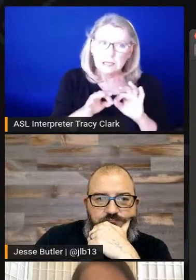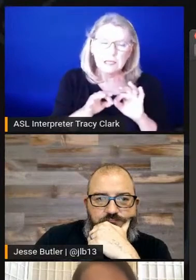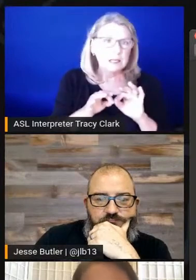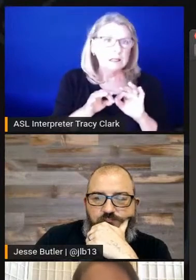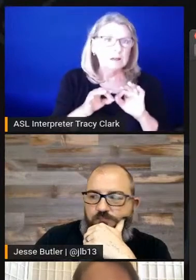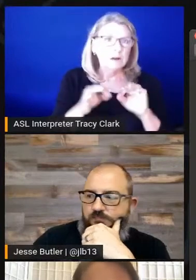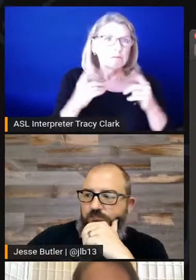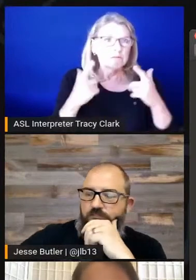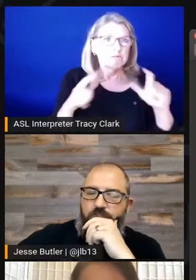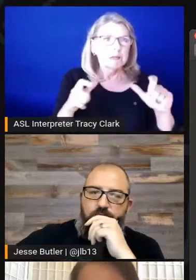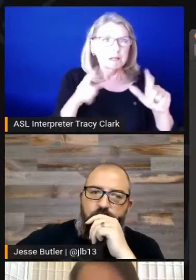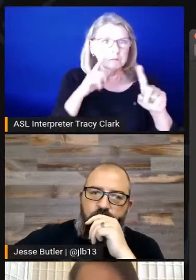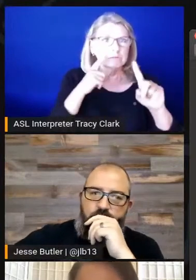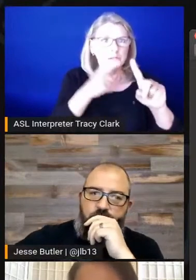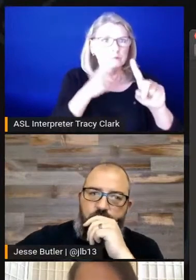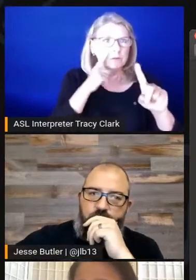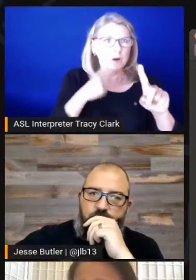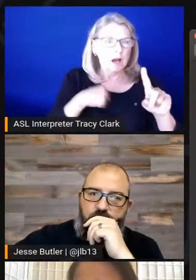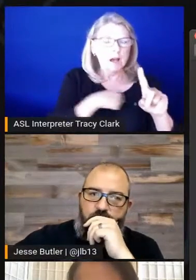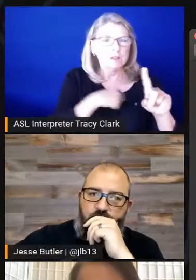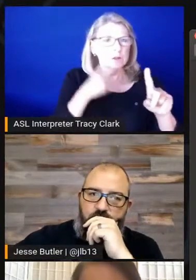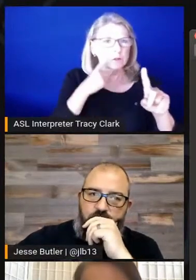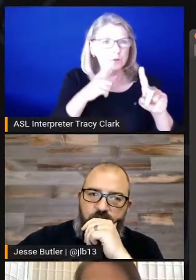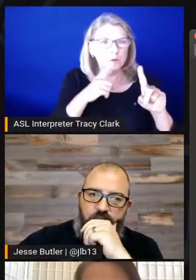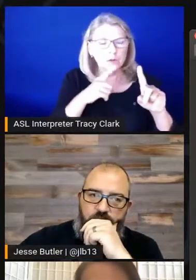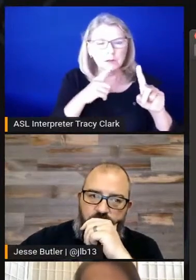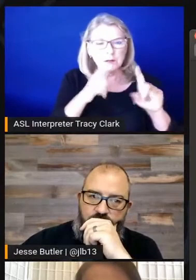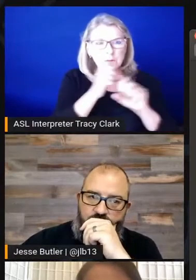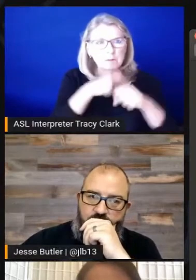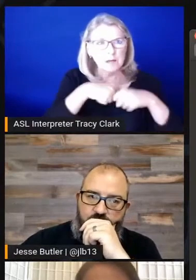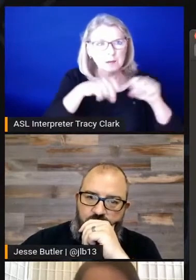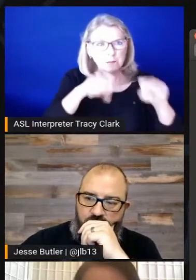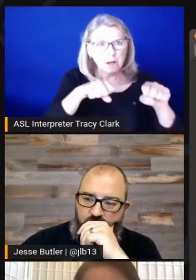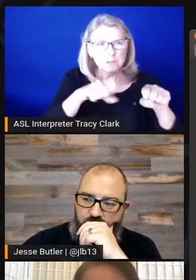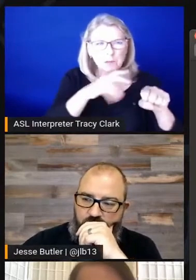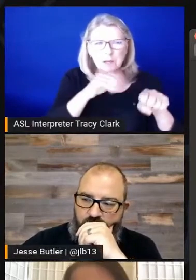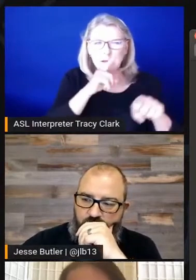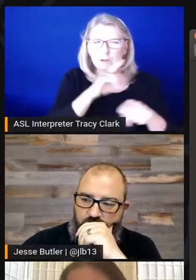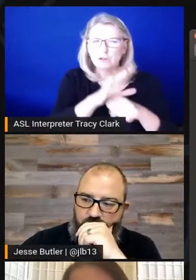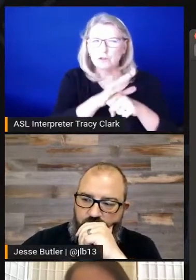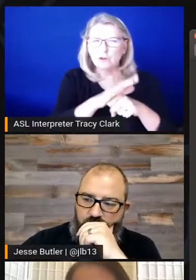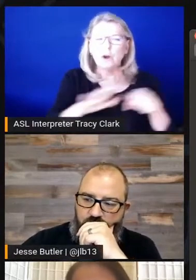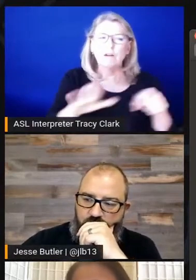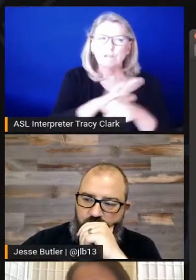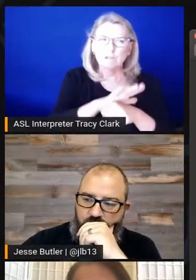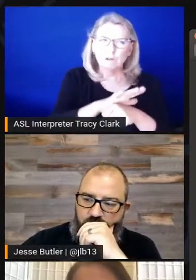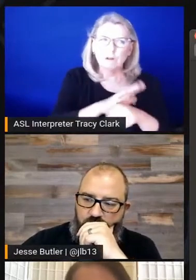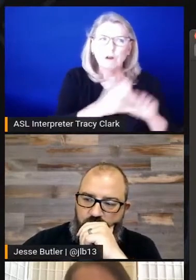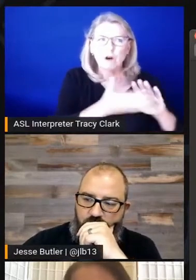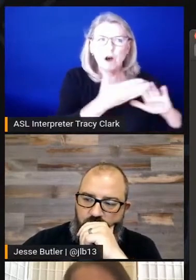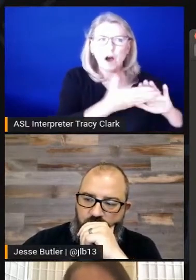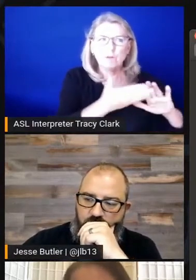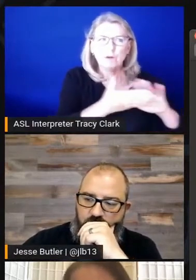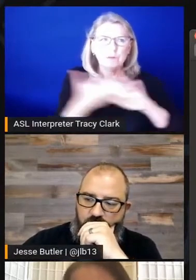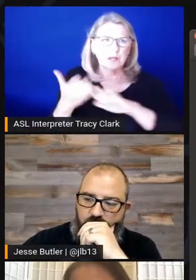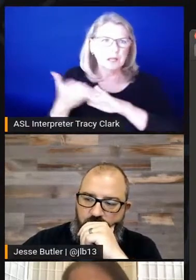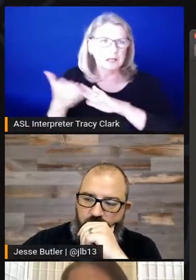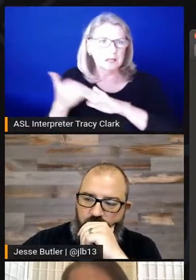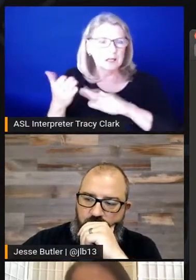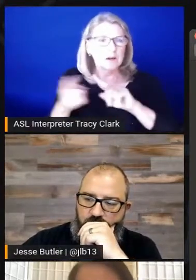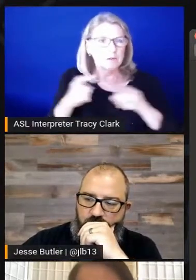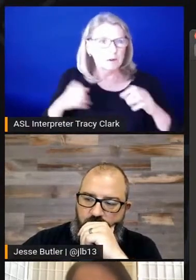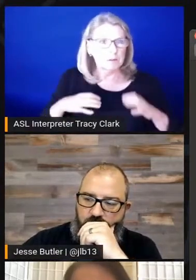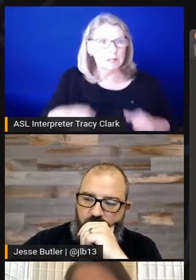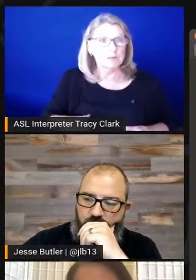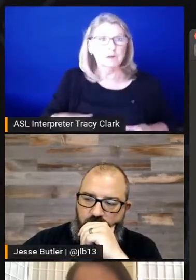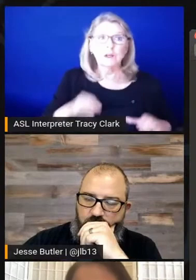and ensuring that there's full interoperability for customers. They can use, if they're already using